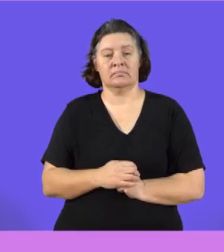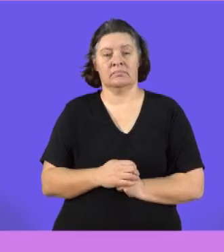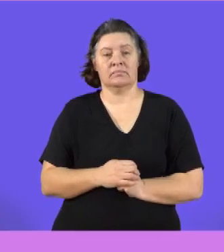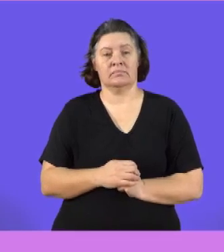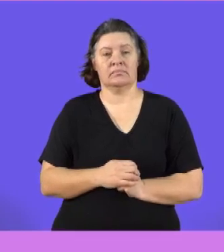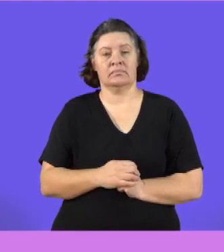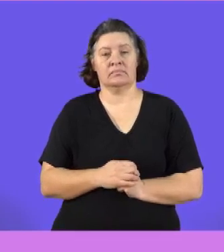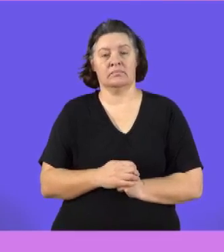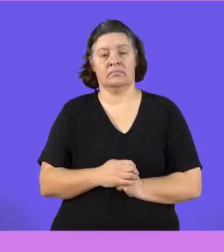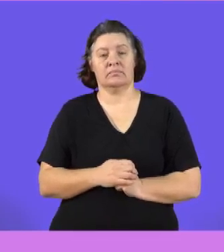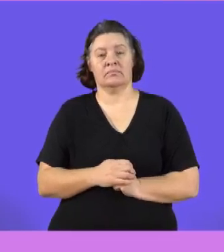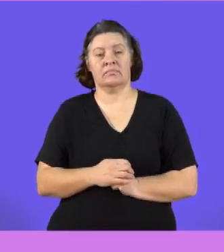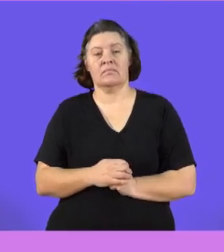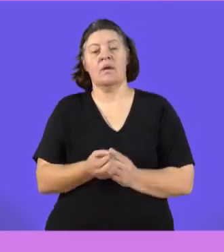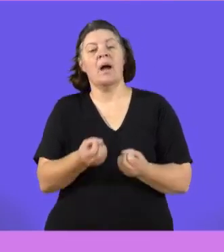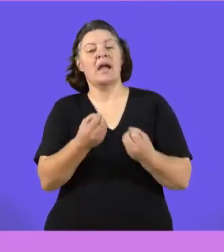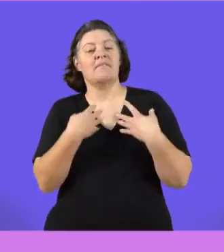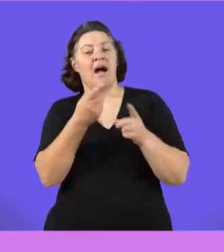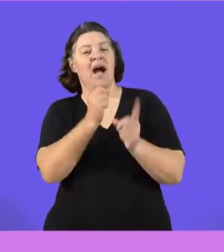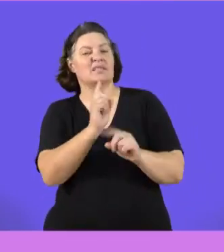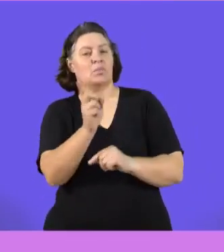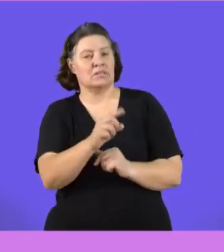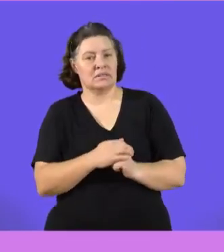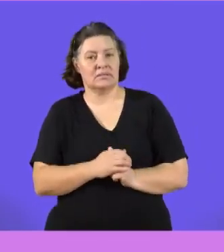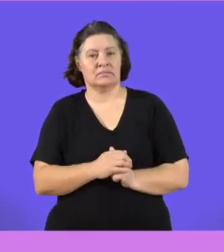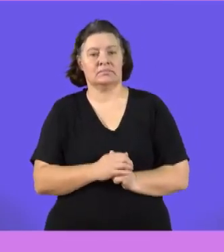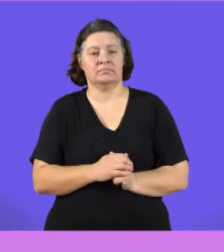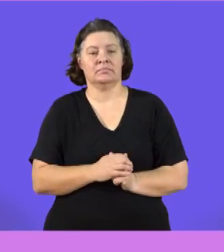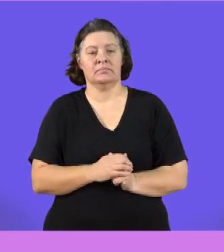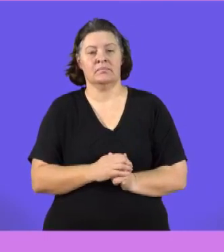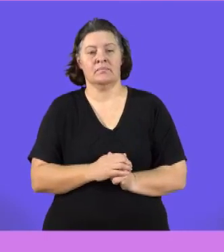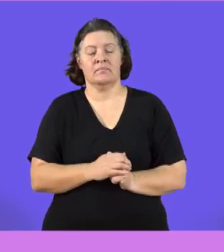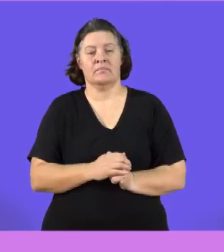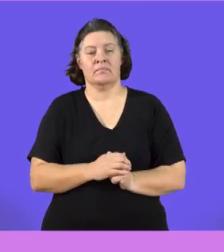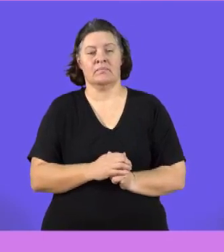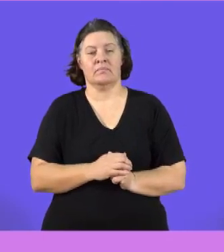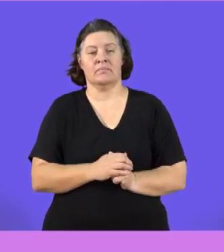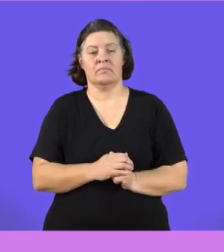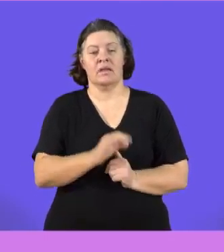Rand, and that will give us an answer of